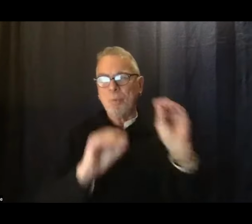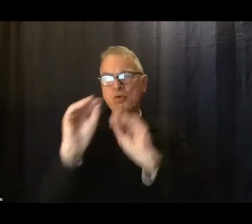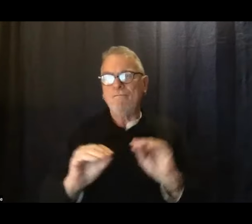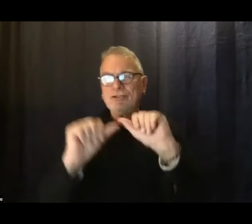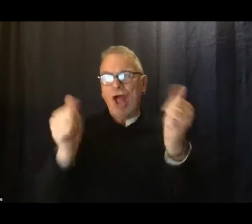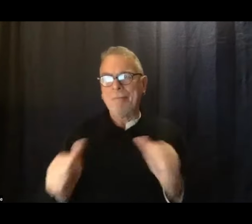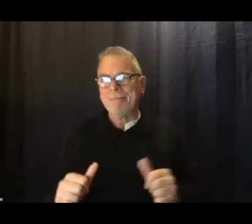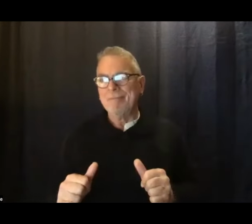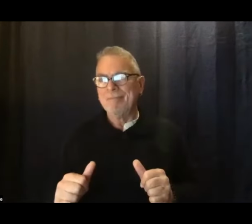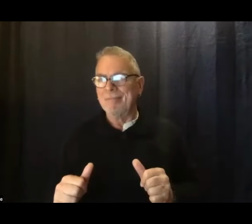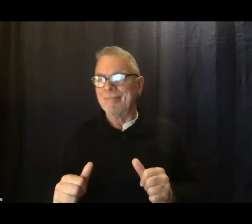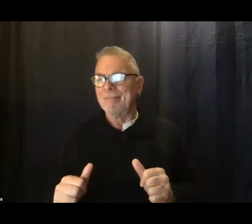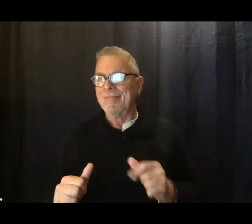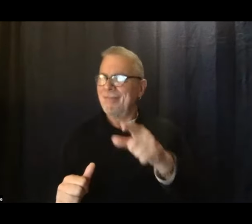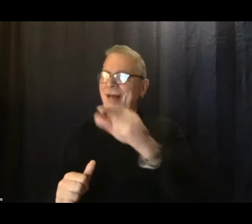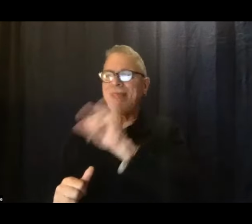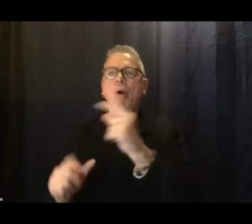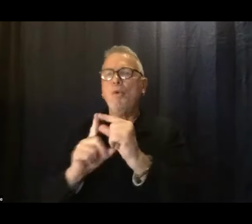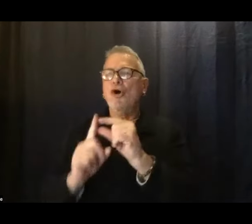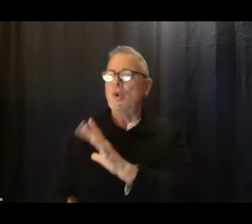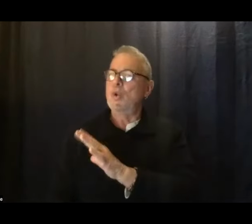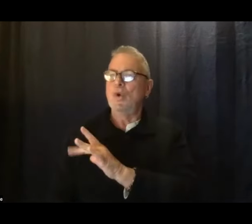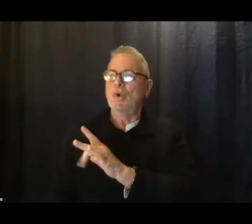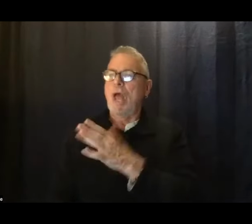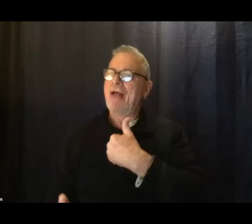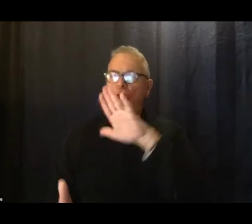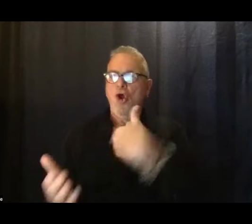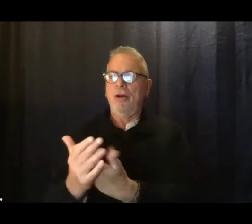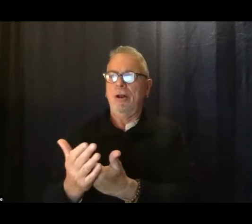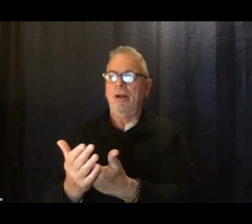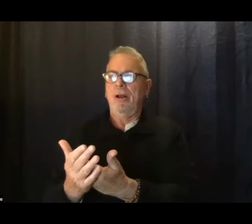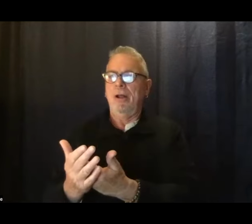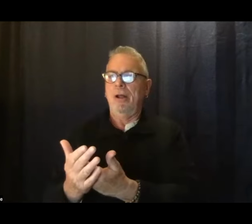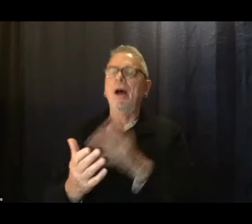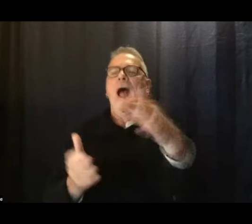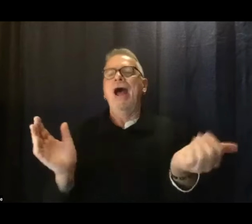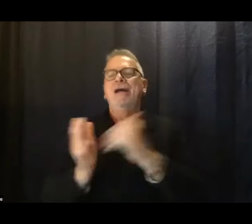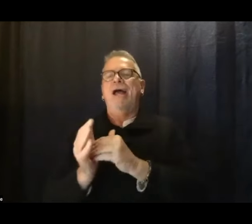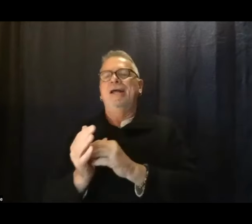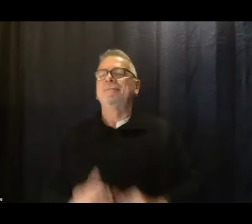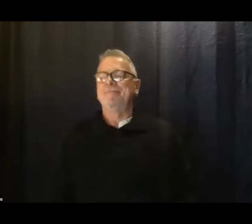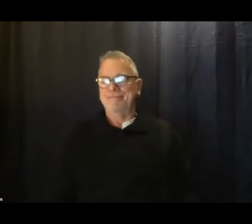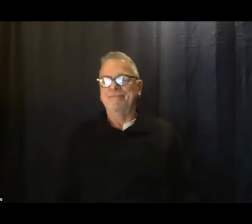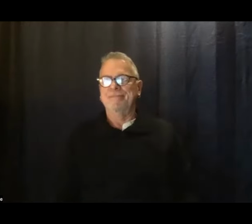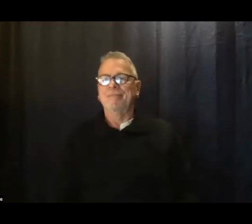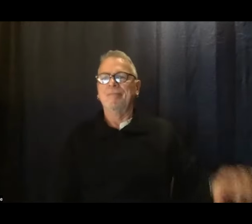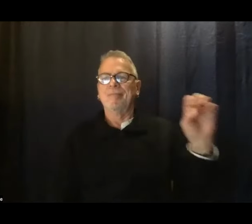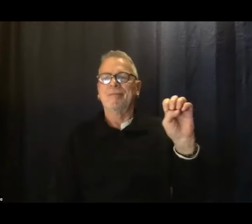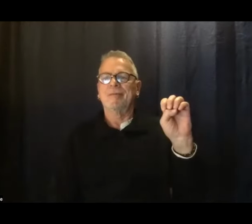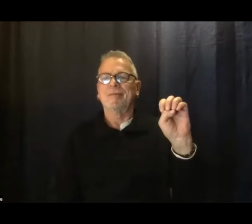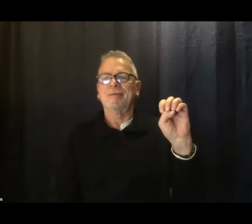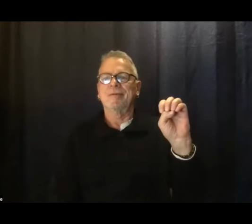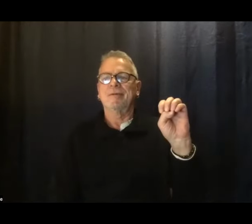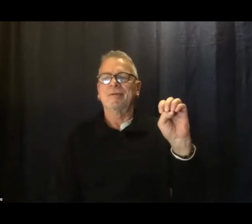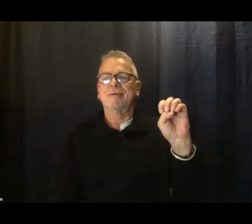And notice the first and the last. Notice there's some movement within those 2, right? So that word, that's a great word. It has all of the